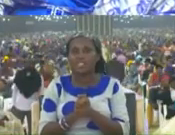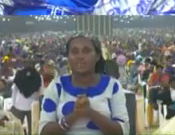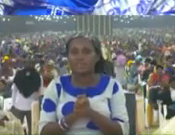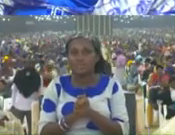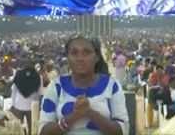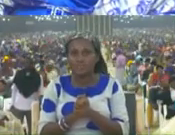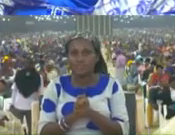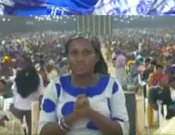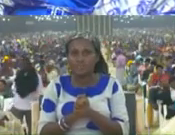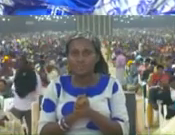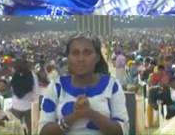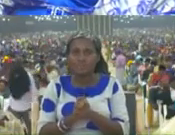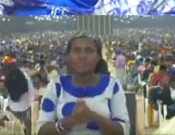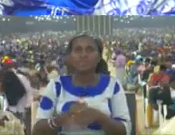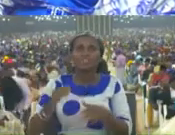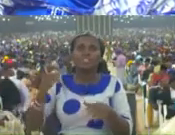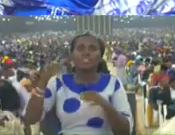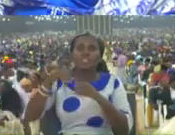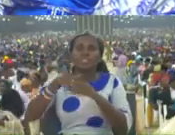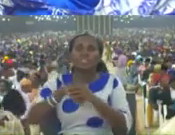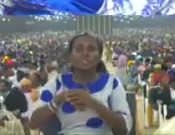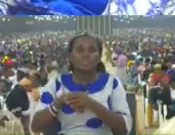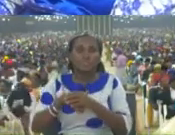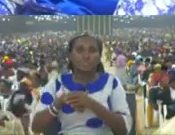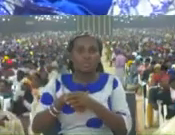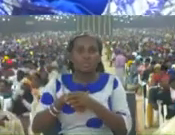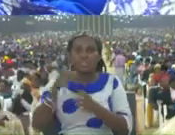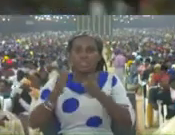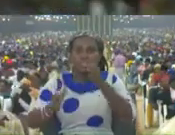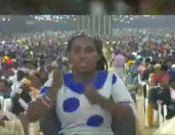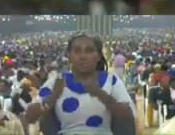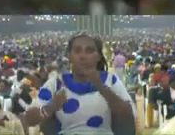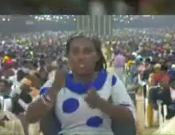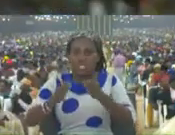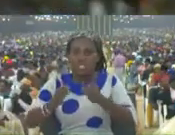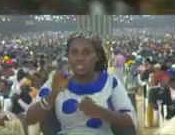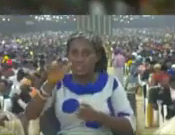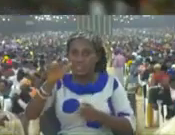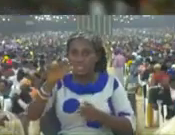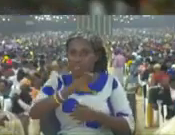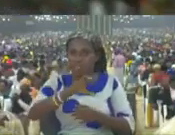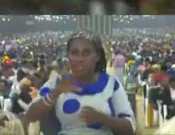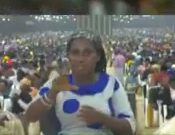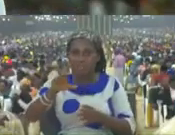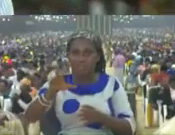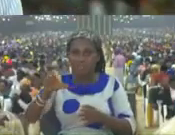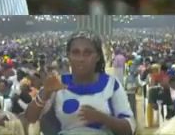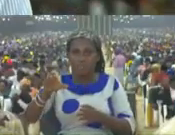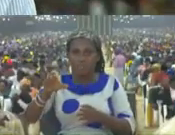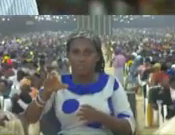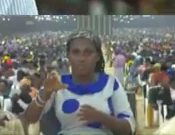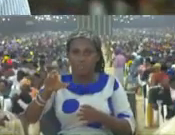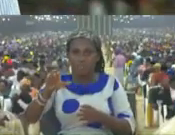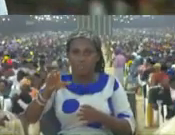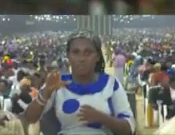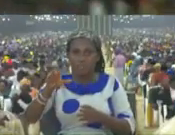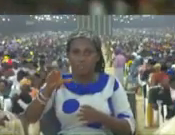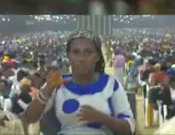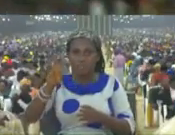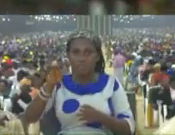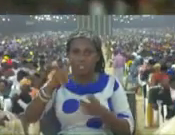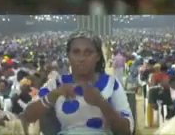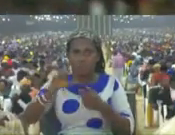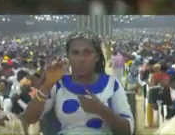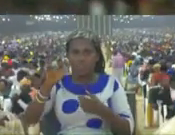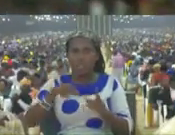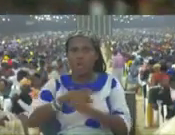In Judges 15, verse 14 to 15, Judges 15 from verse 14 to 15, when they